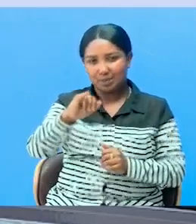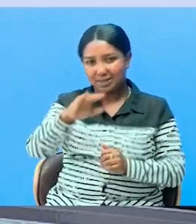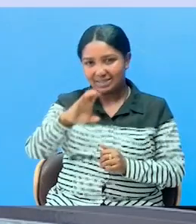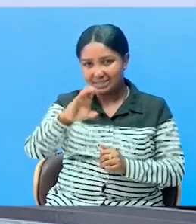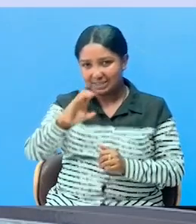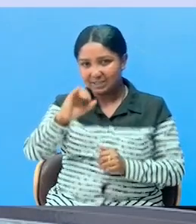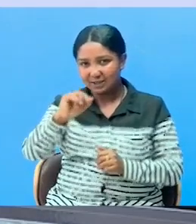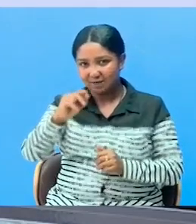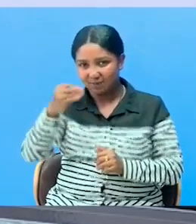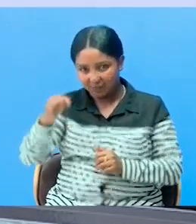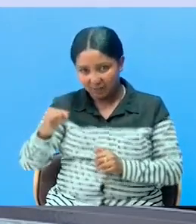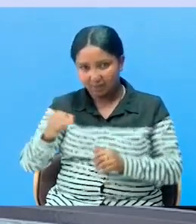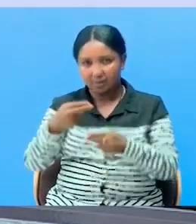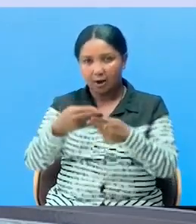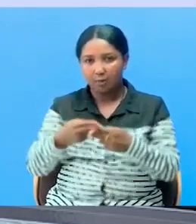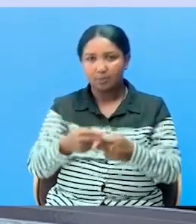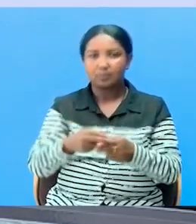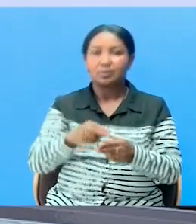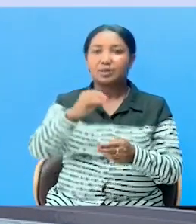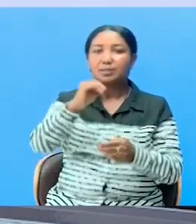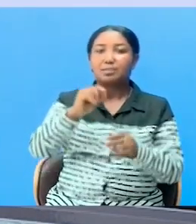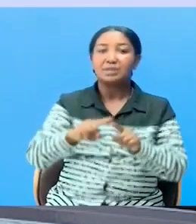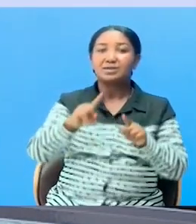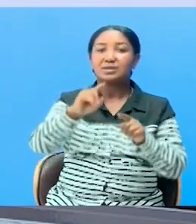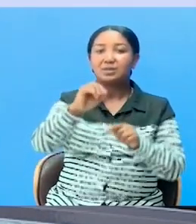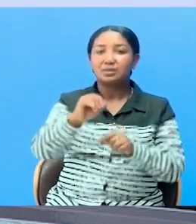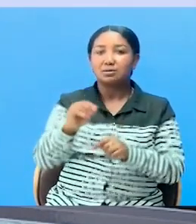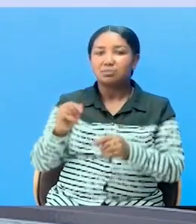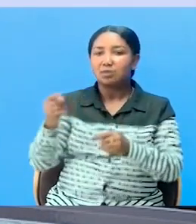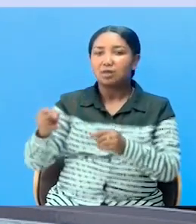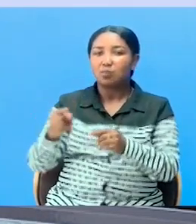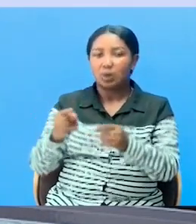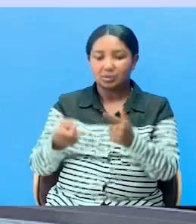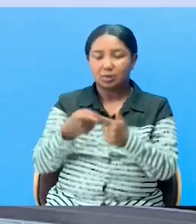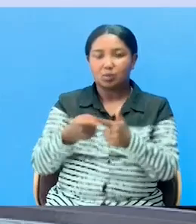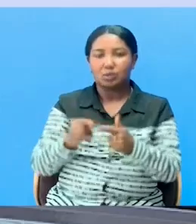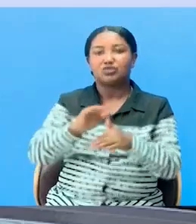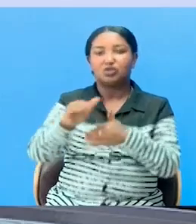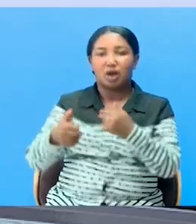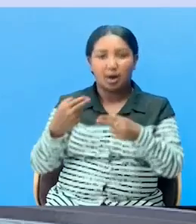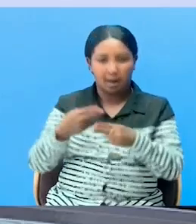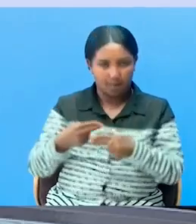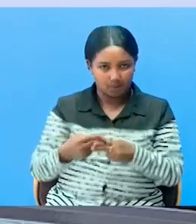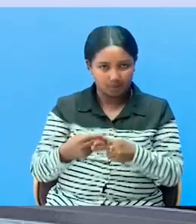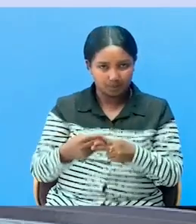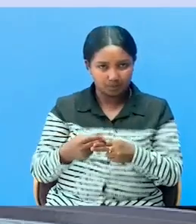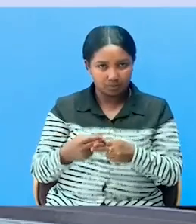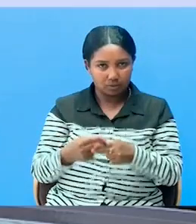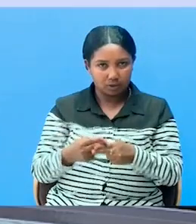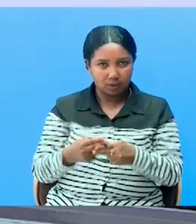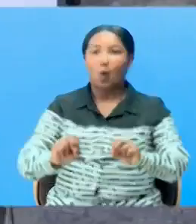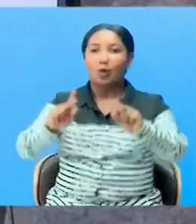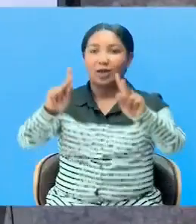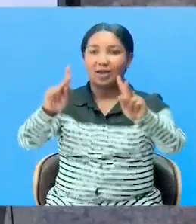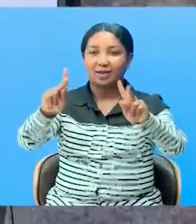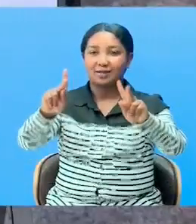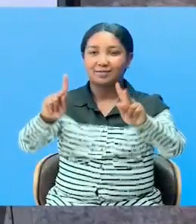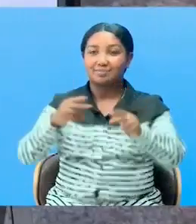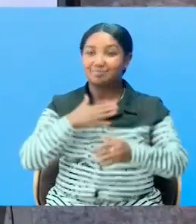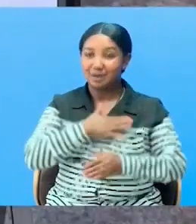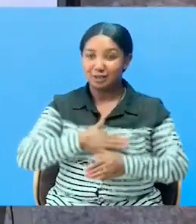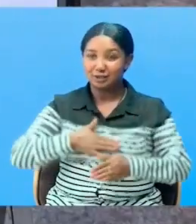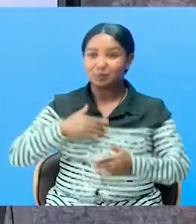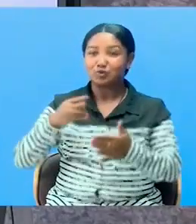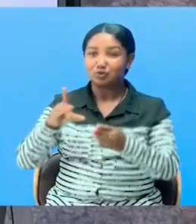but indefinite article is talking about general noun. Then to complete our lesson, please